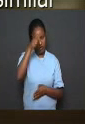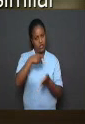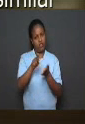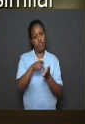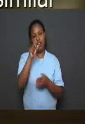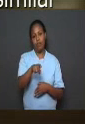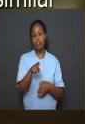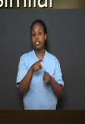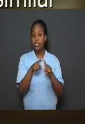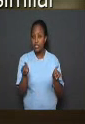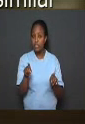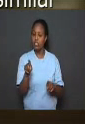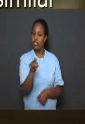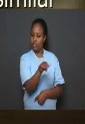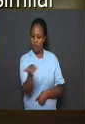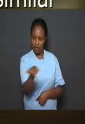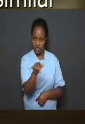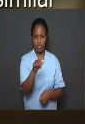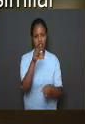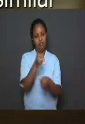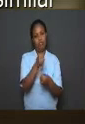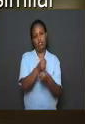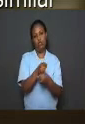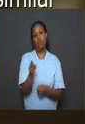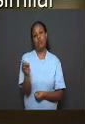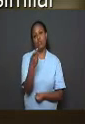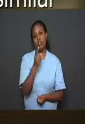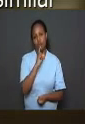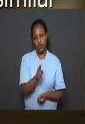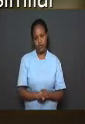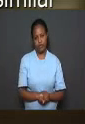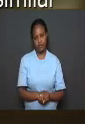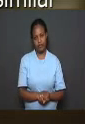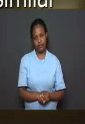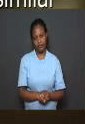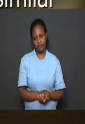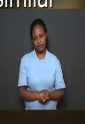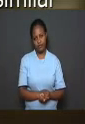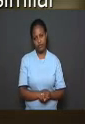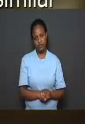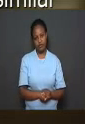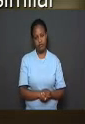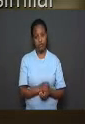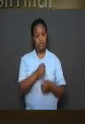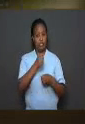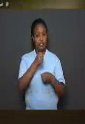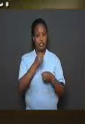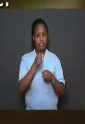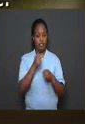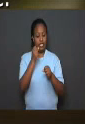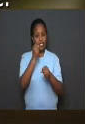the same as male employees when they do work of a similar value.